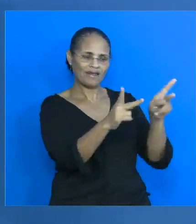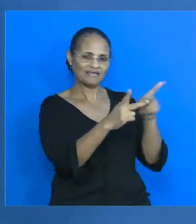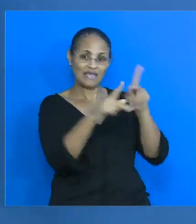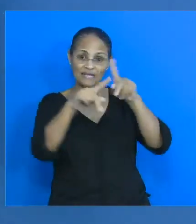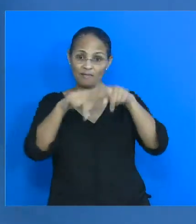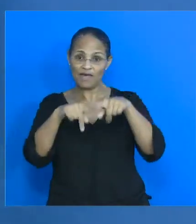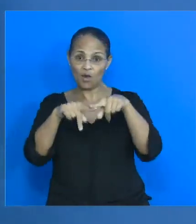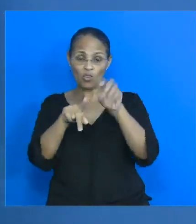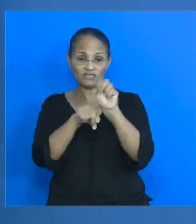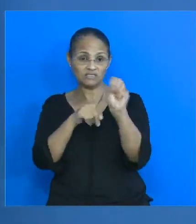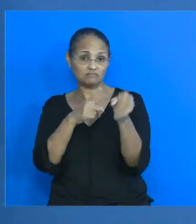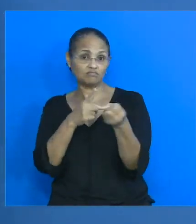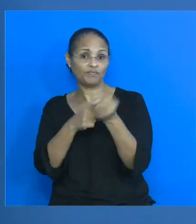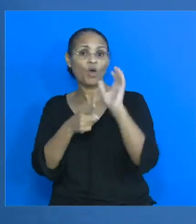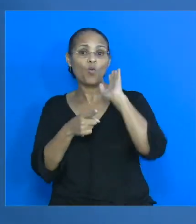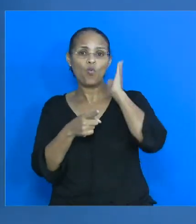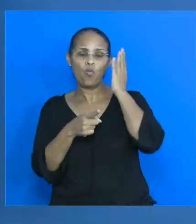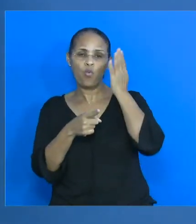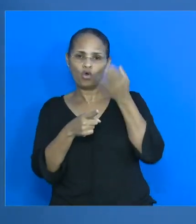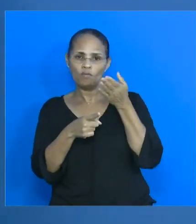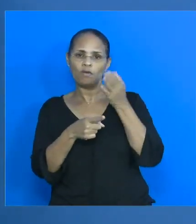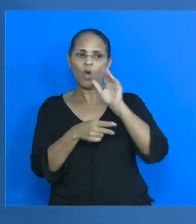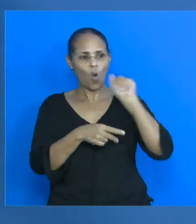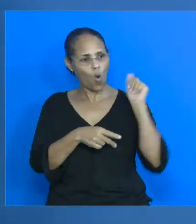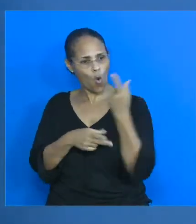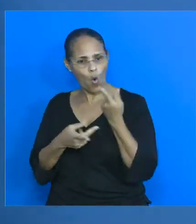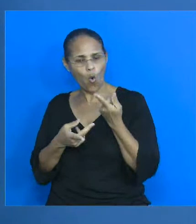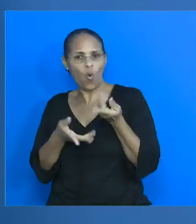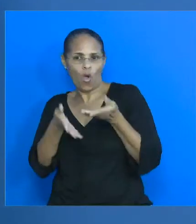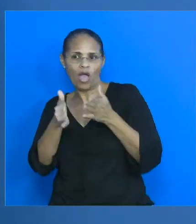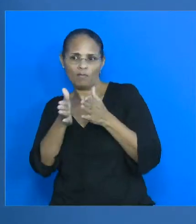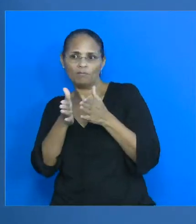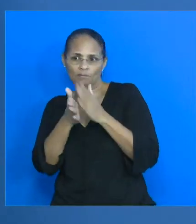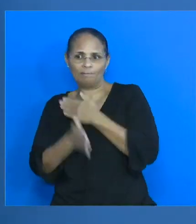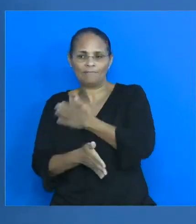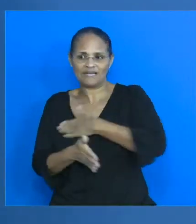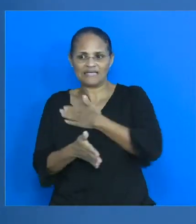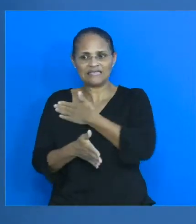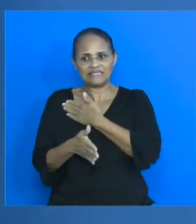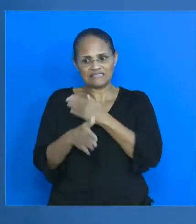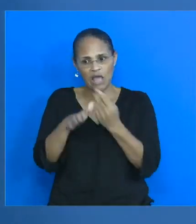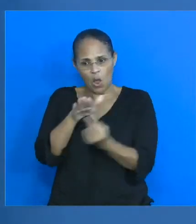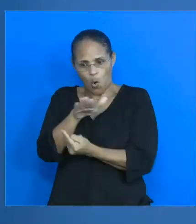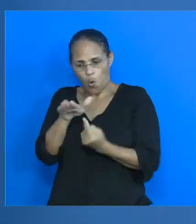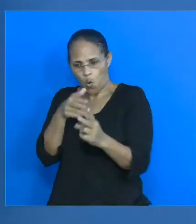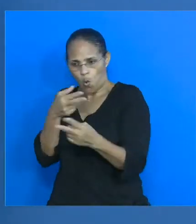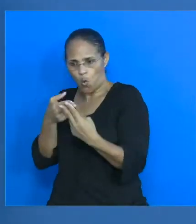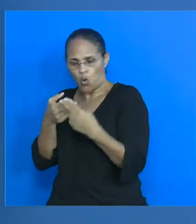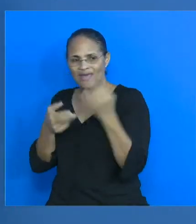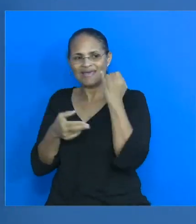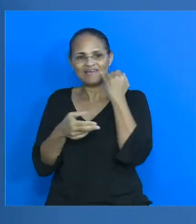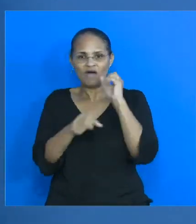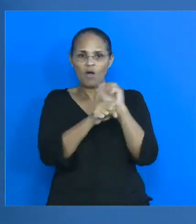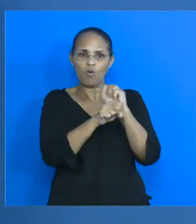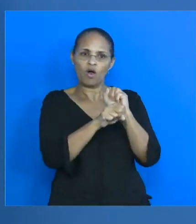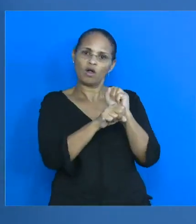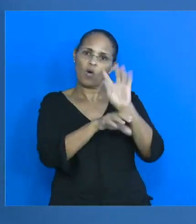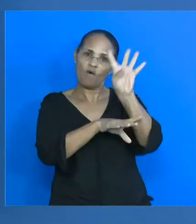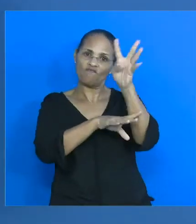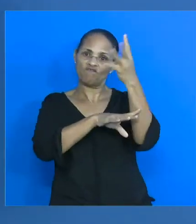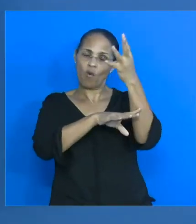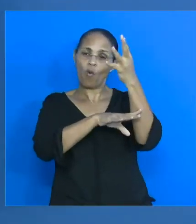on the circumstances, would be all asked to quarantine. So for example, I work on floor 3 and there's 10 of us on the